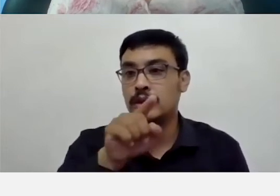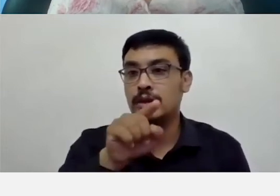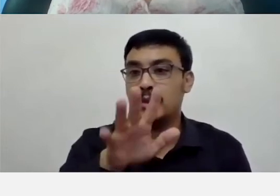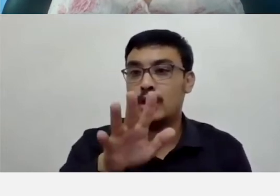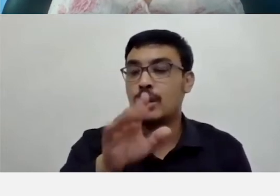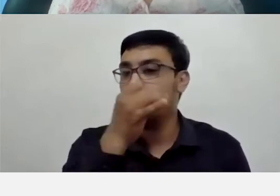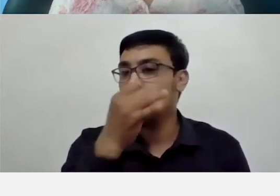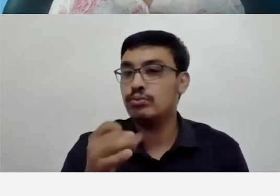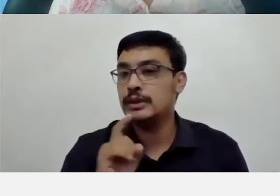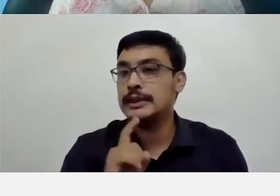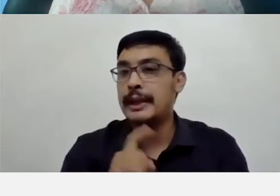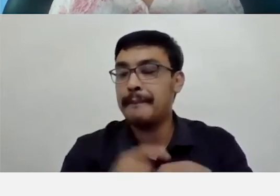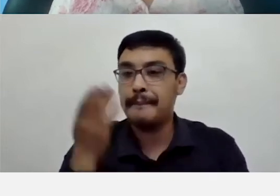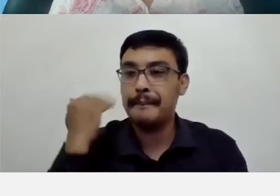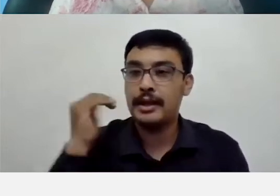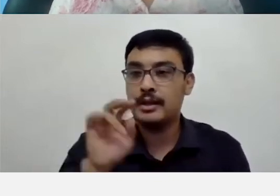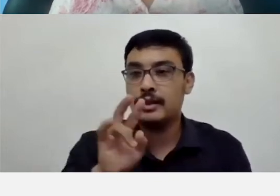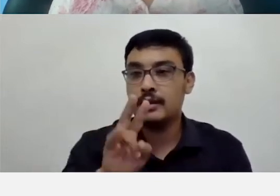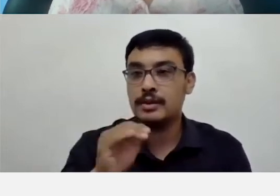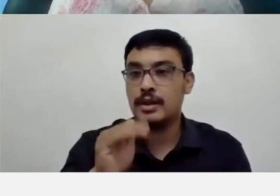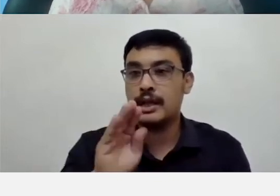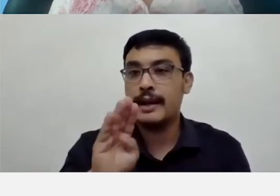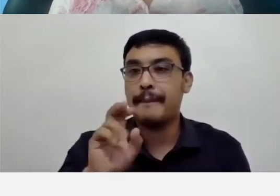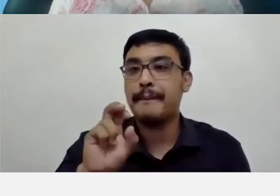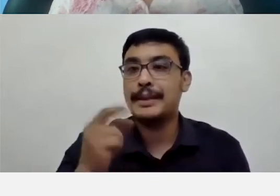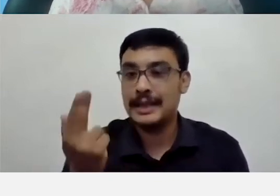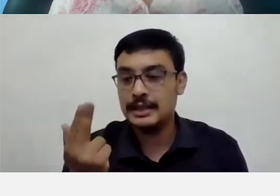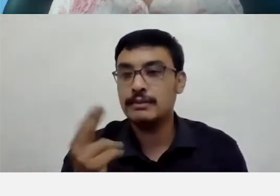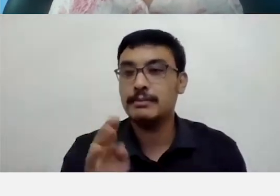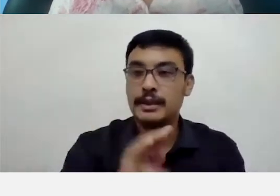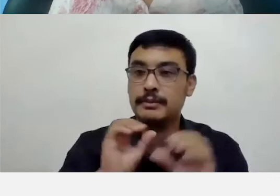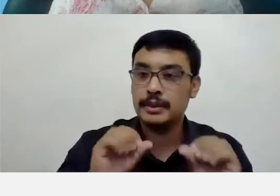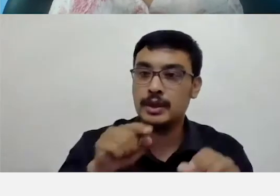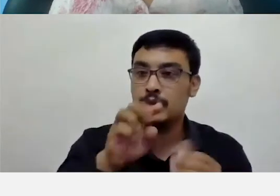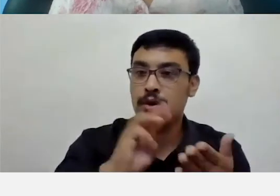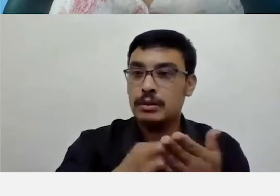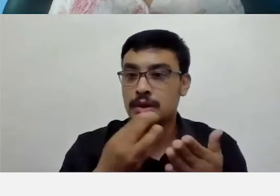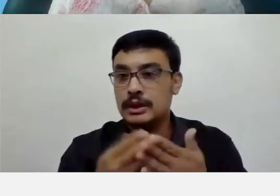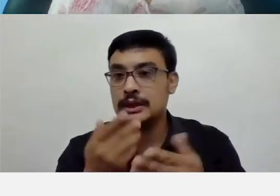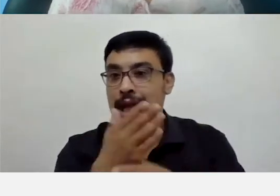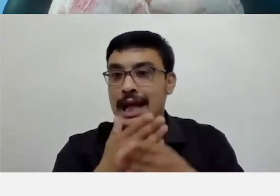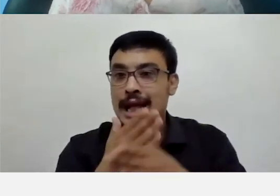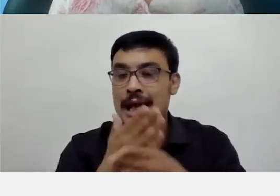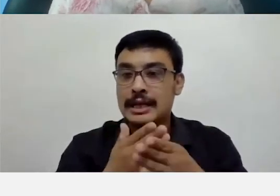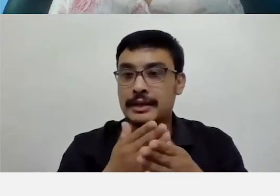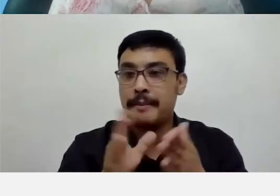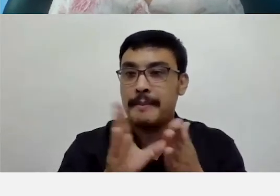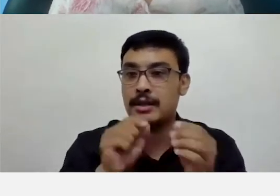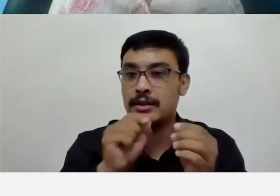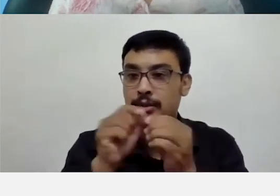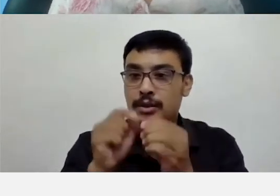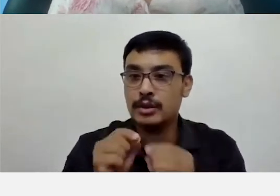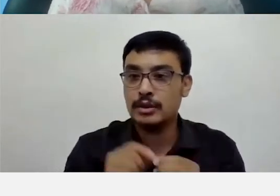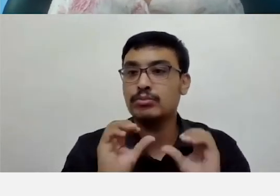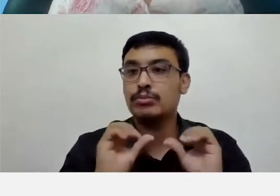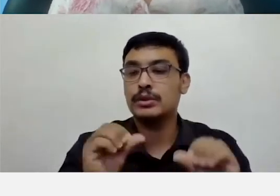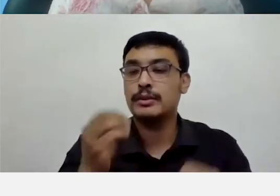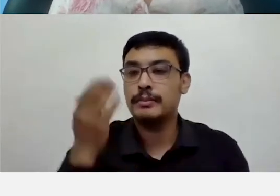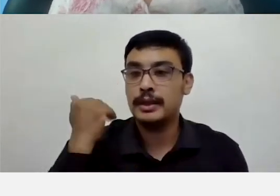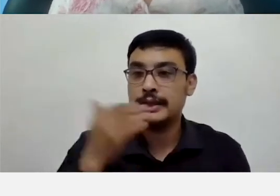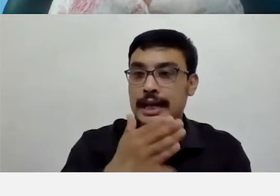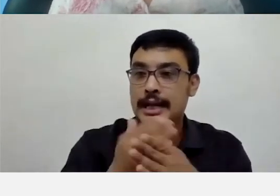So this temple is famous for erotic wood carving. Erotic wood carving on the base